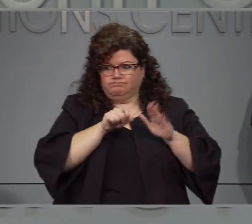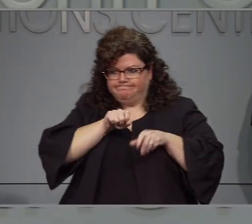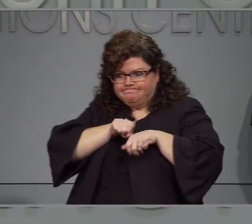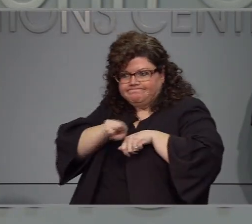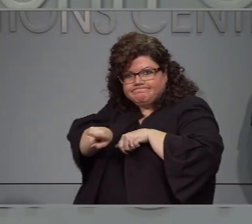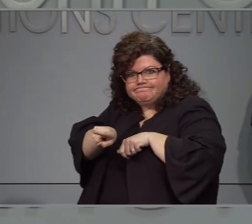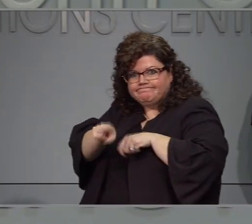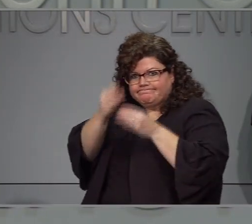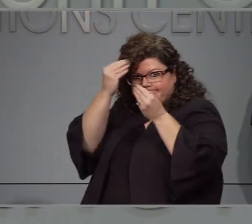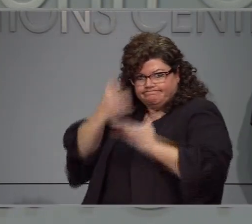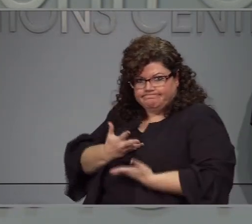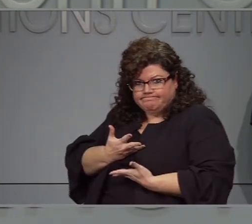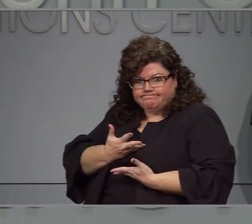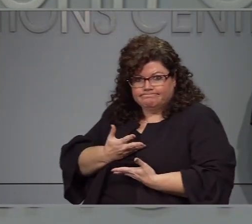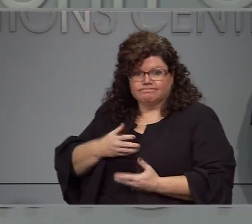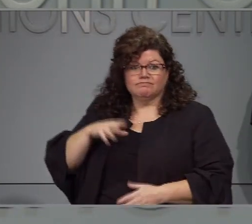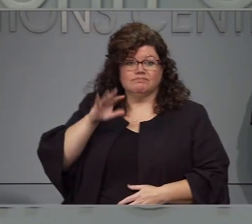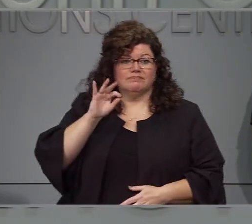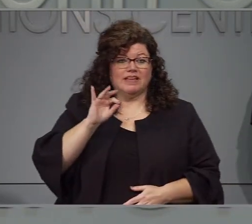fiman.nc.gov. Again, that's